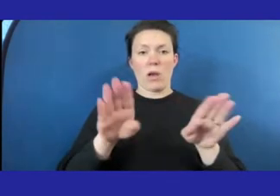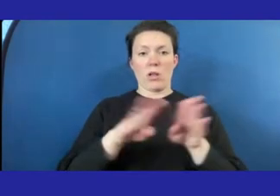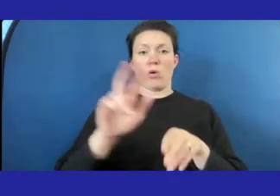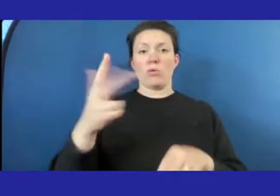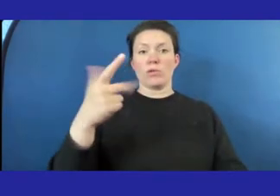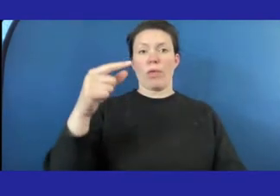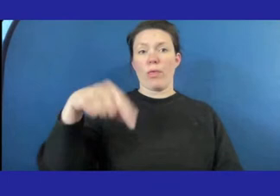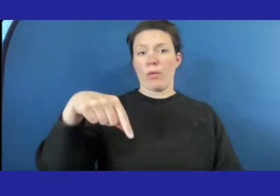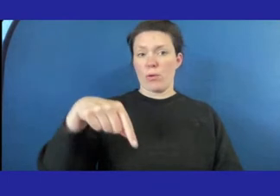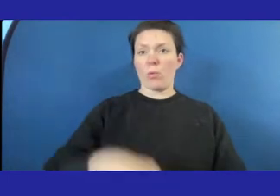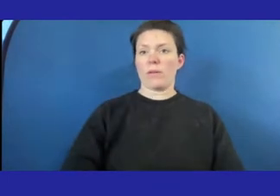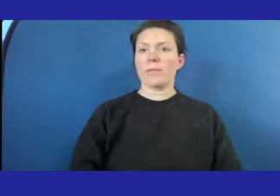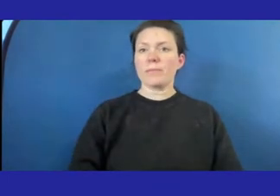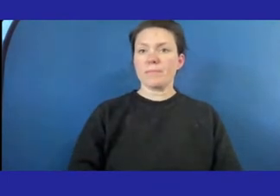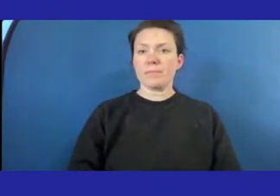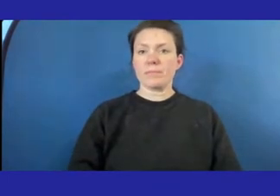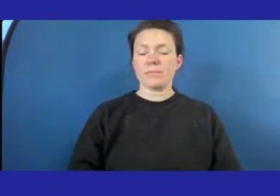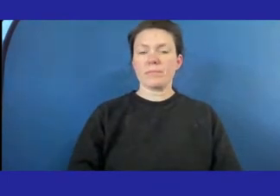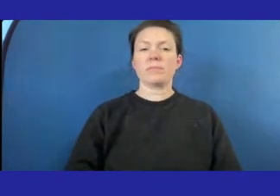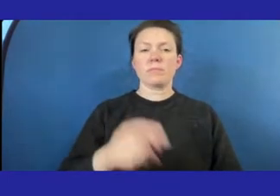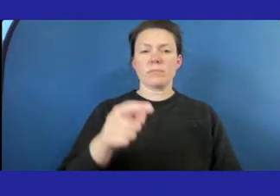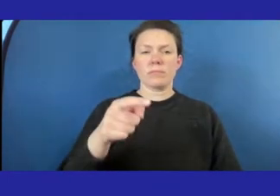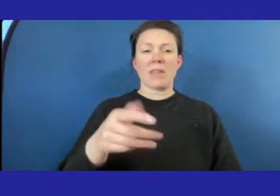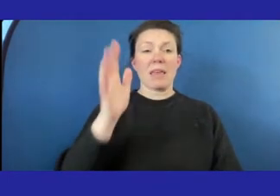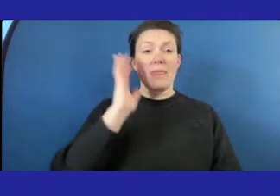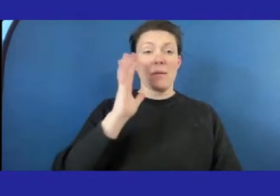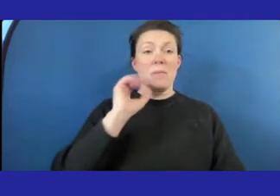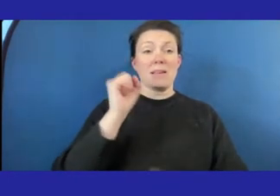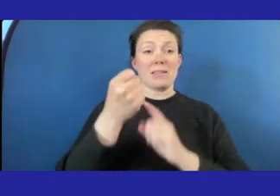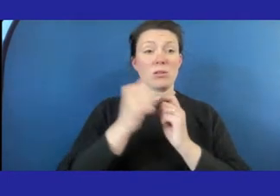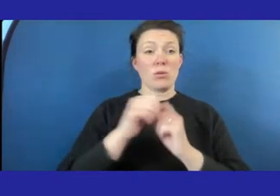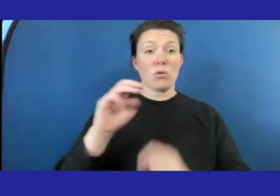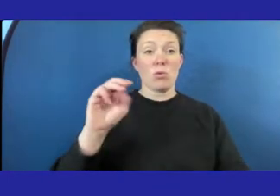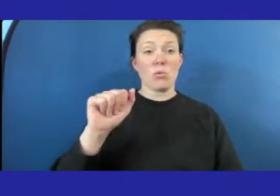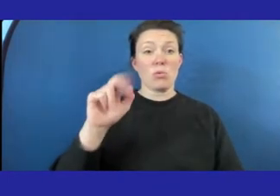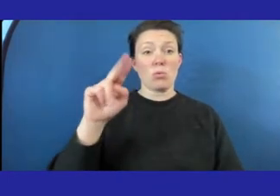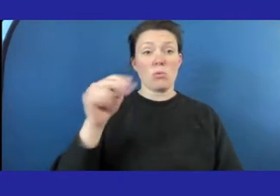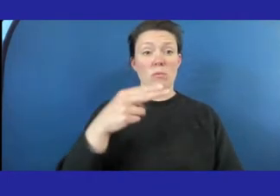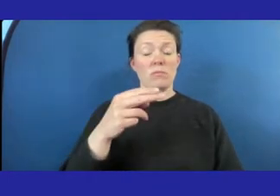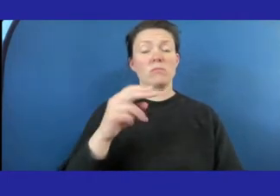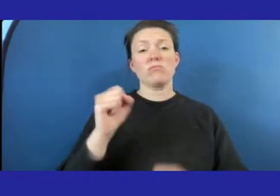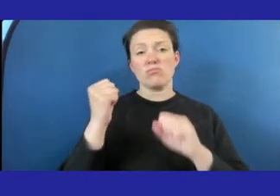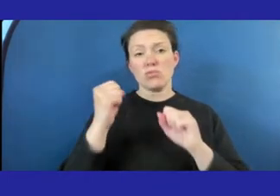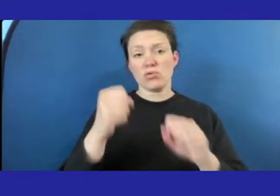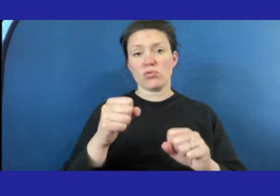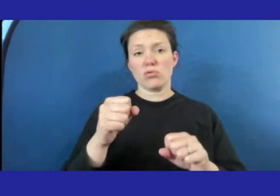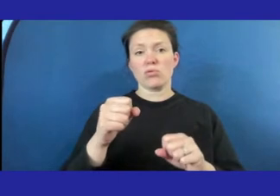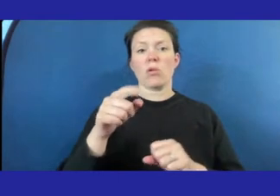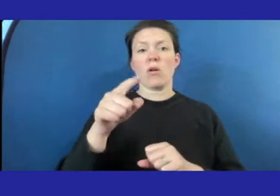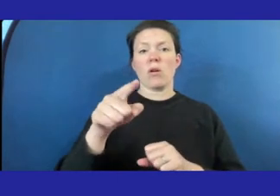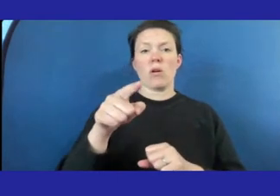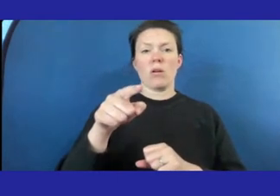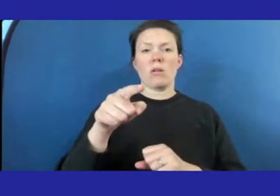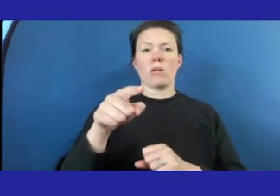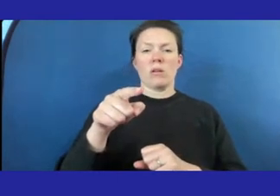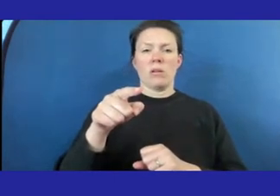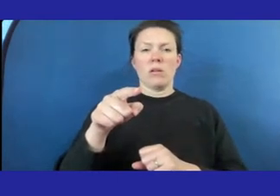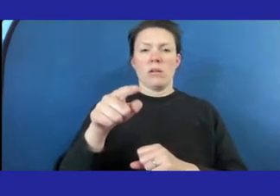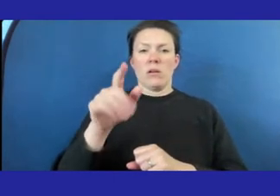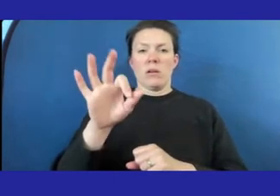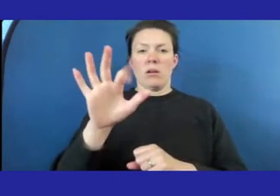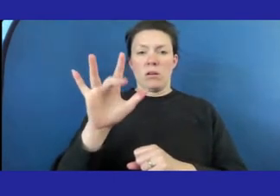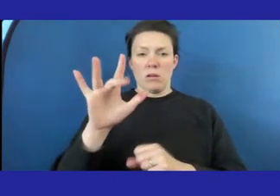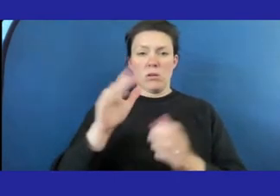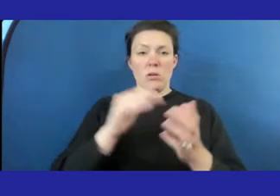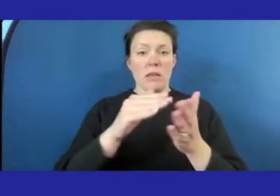quarter. Our cash situation in March was very strong, $925 million, 37 days cash at hand. That's exceptional